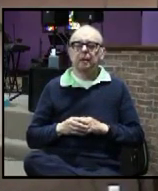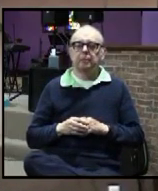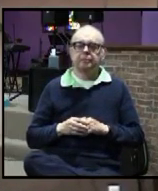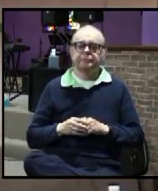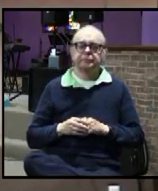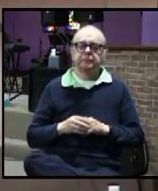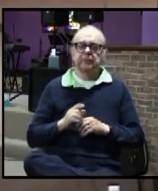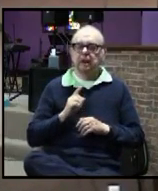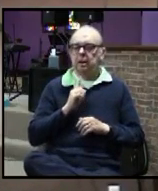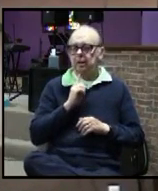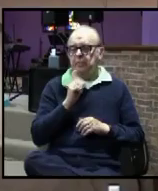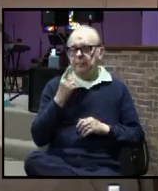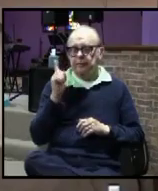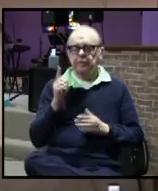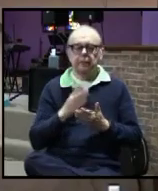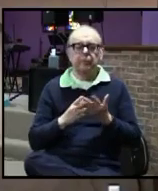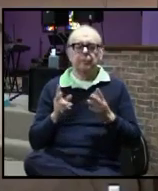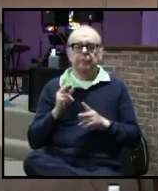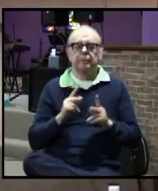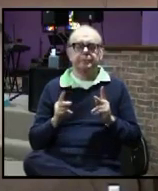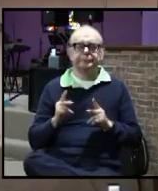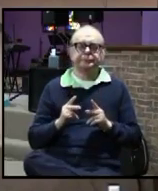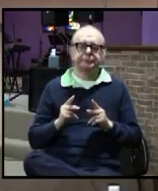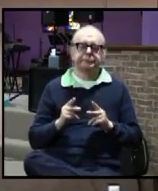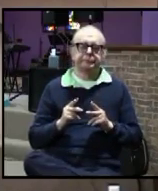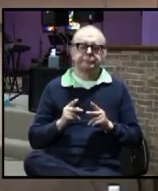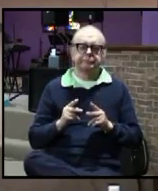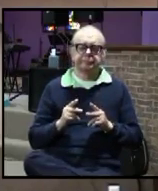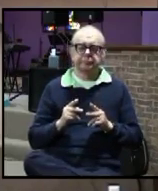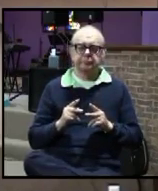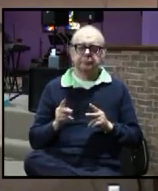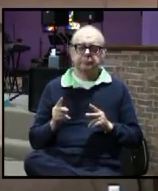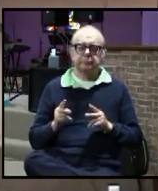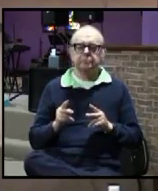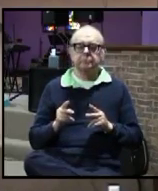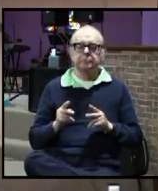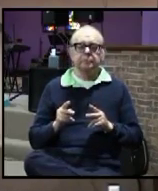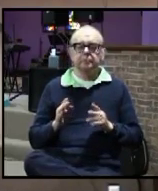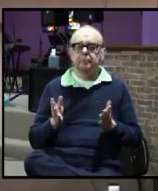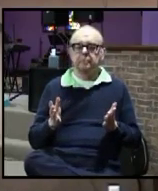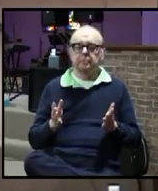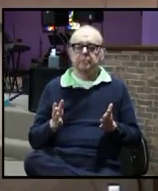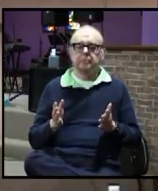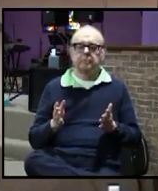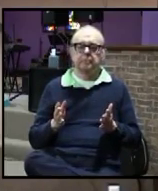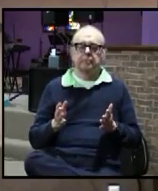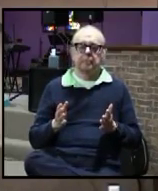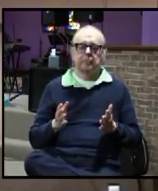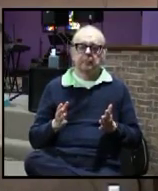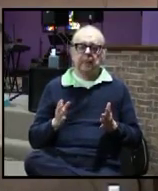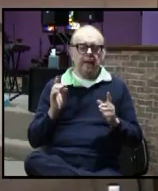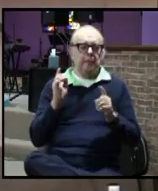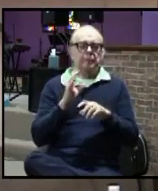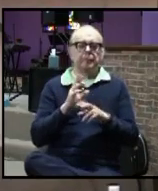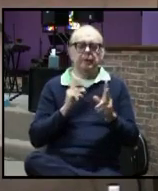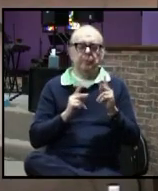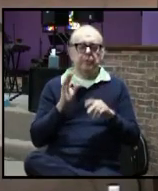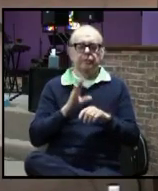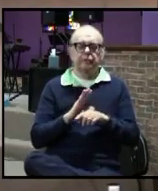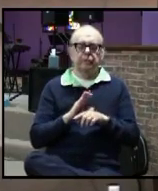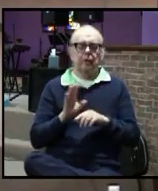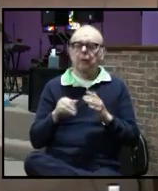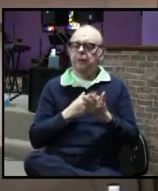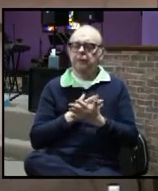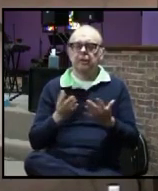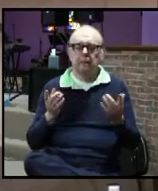"Such were some of you." Such were some of you. Here's what he's saying. There are many of you in the church today that were all